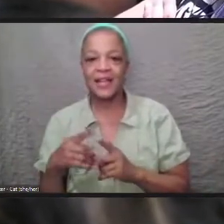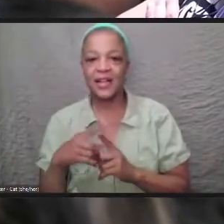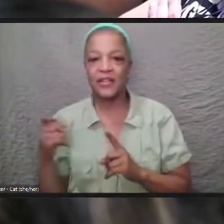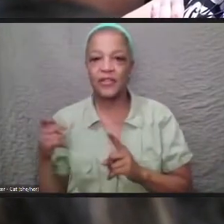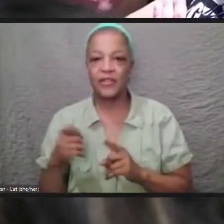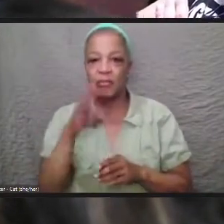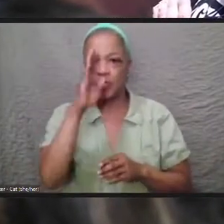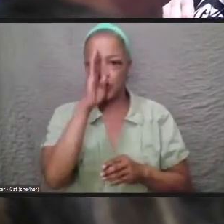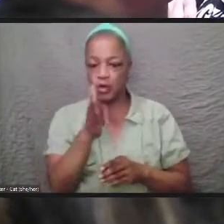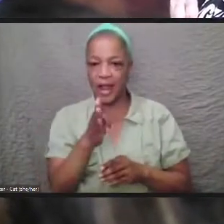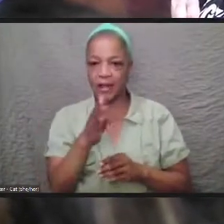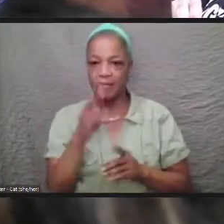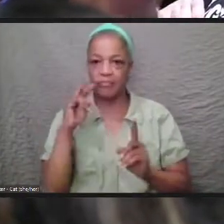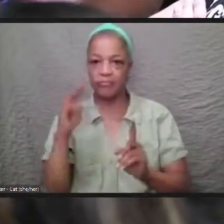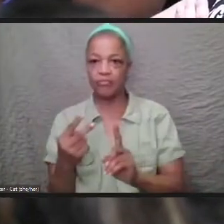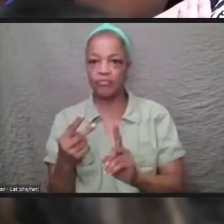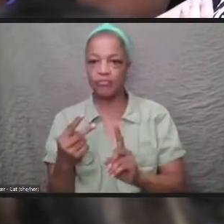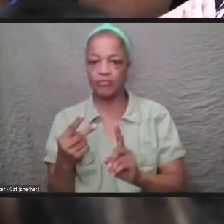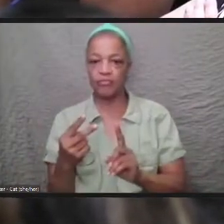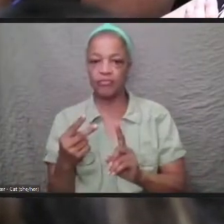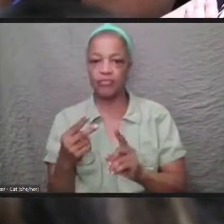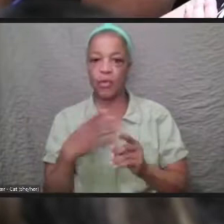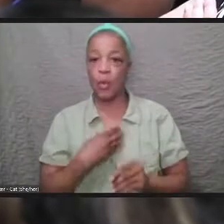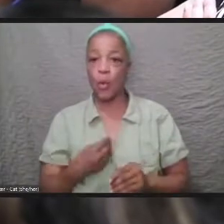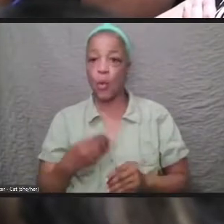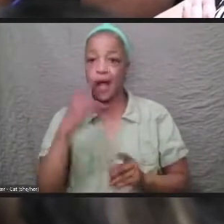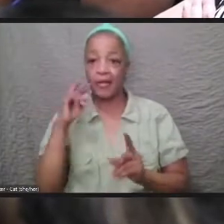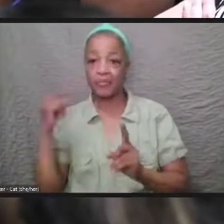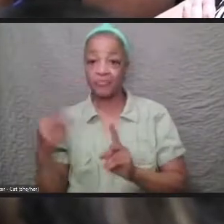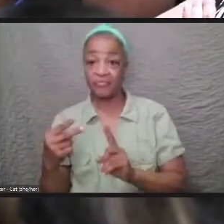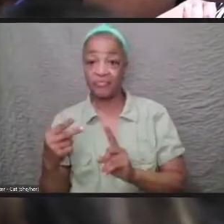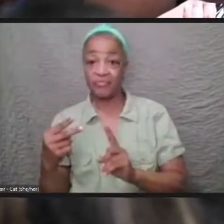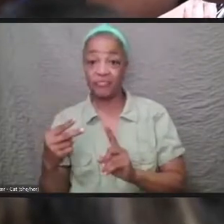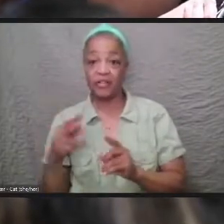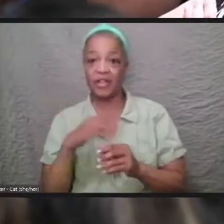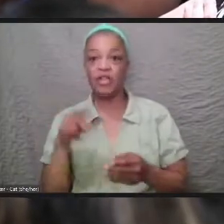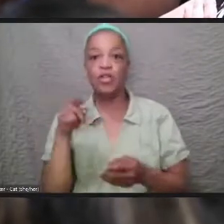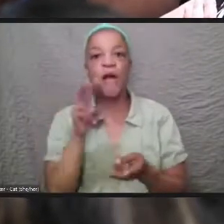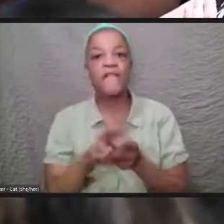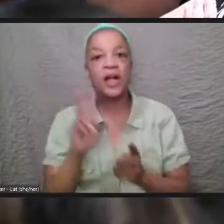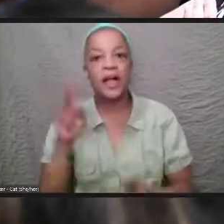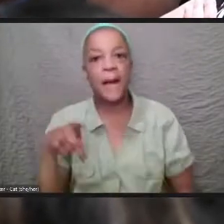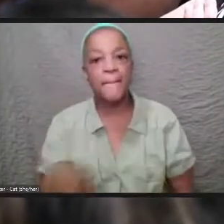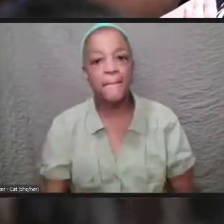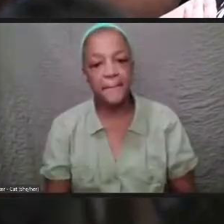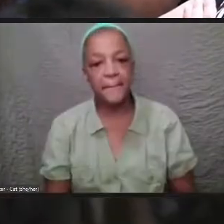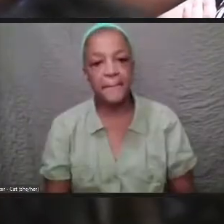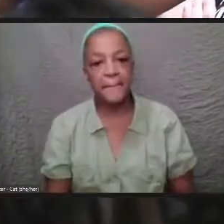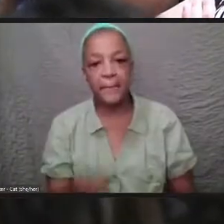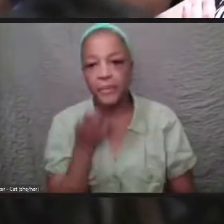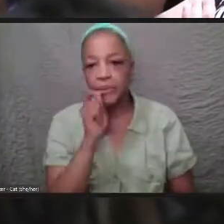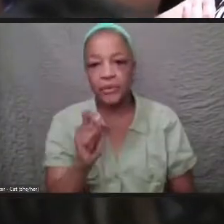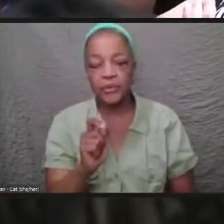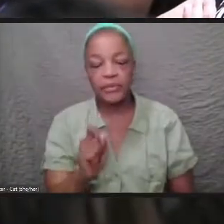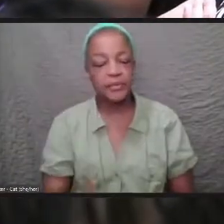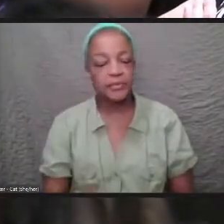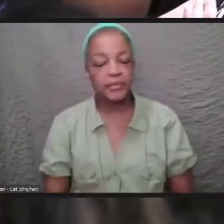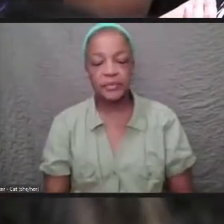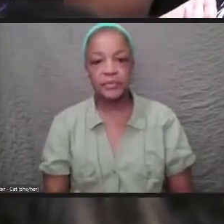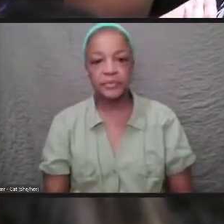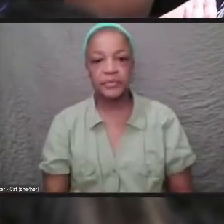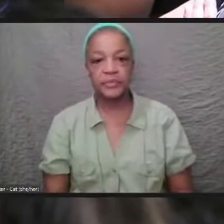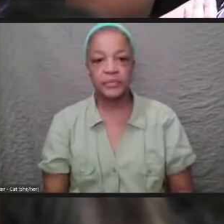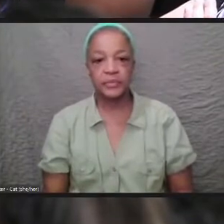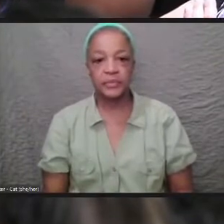straight lens, clearly from a white lens, you're fucking up, left and right. And I